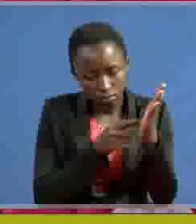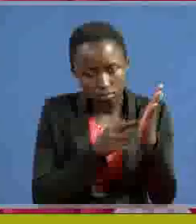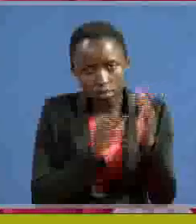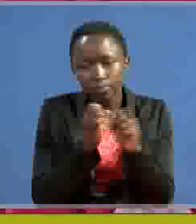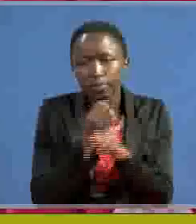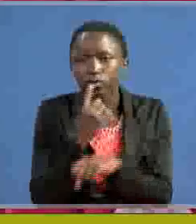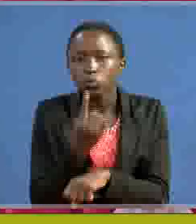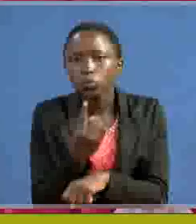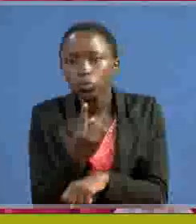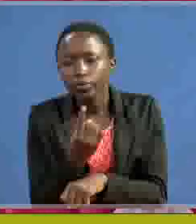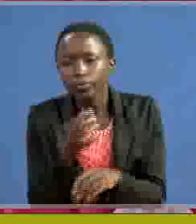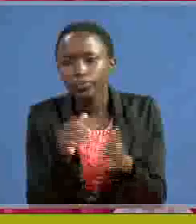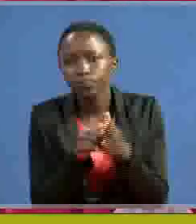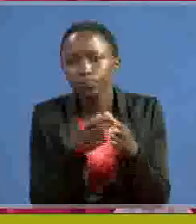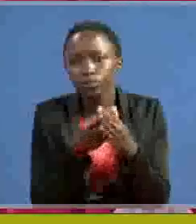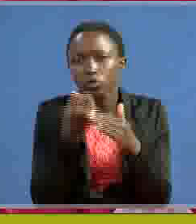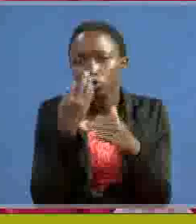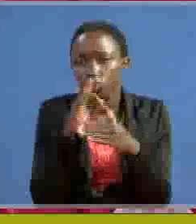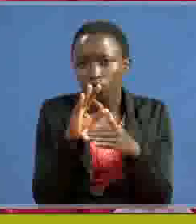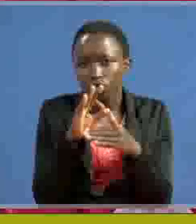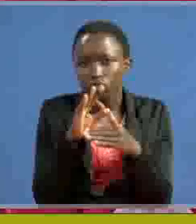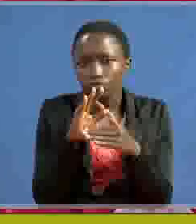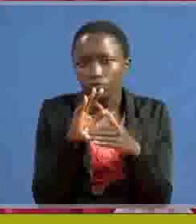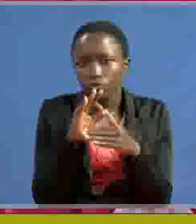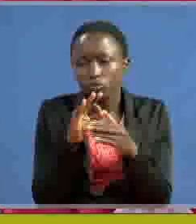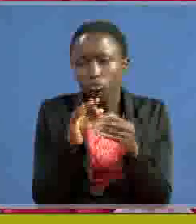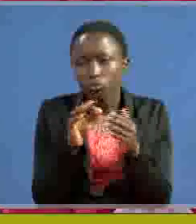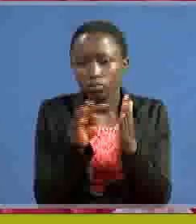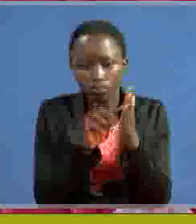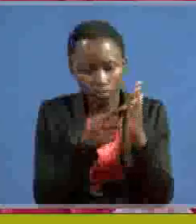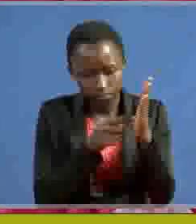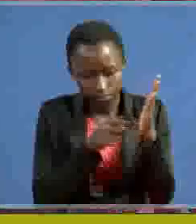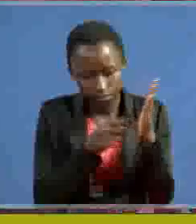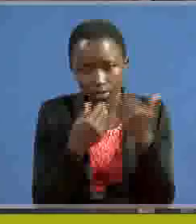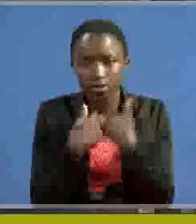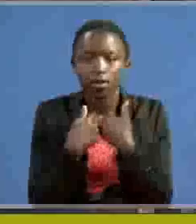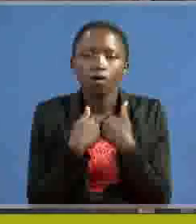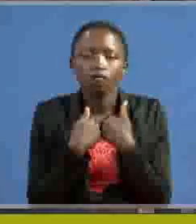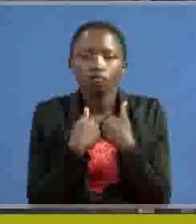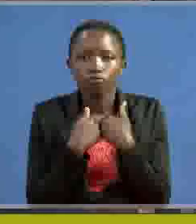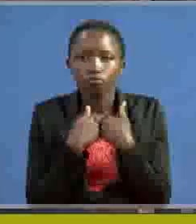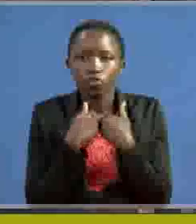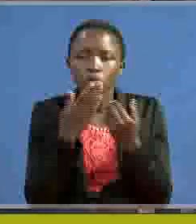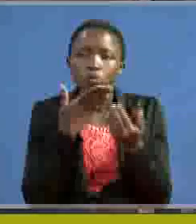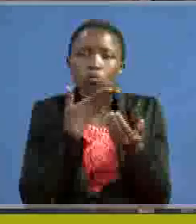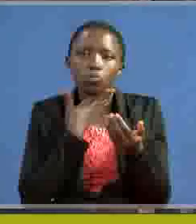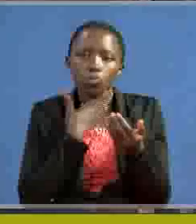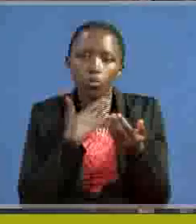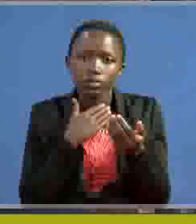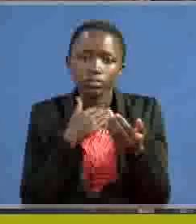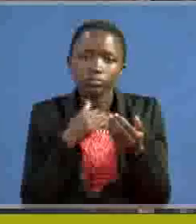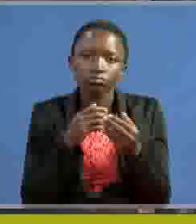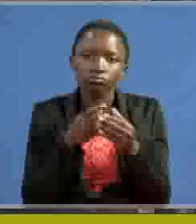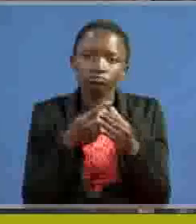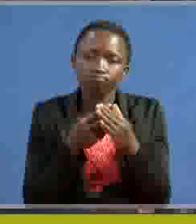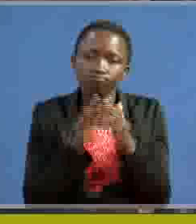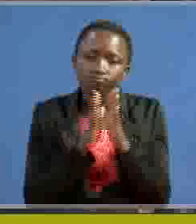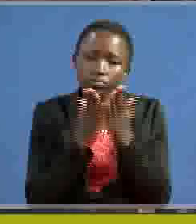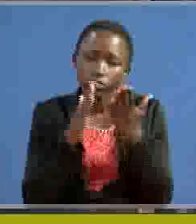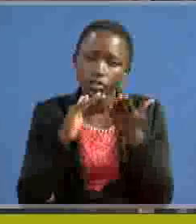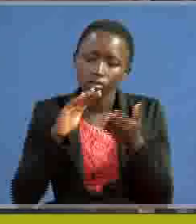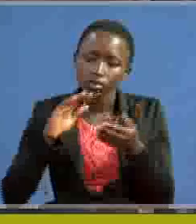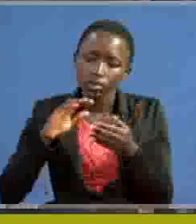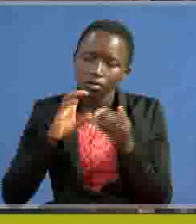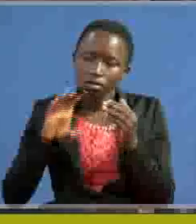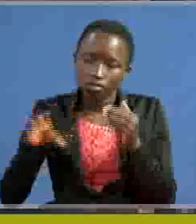ensure that these amounts are budgeted in our budget I want to commend the counties that have taken